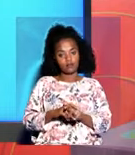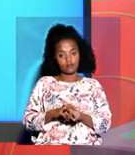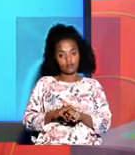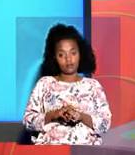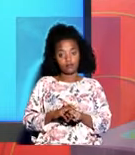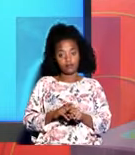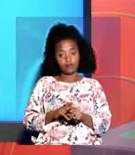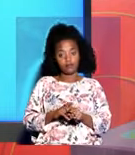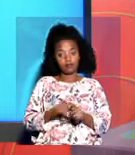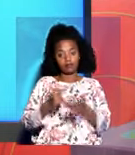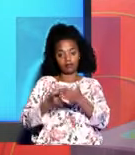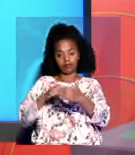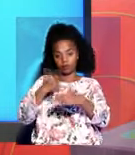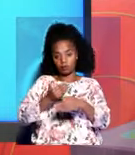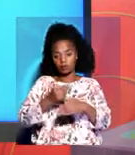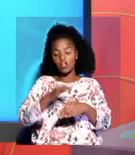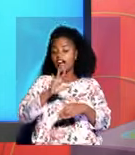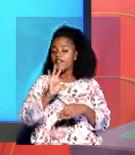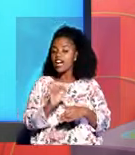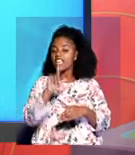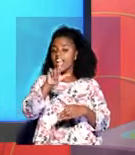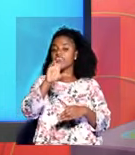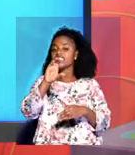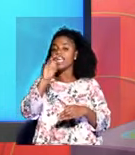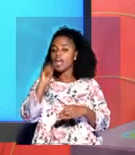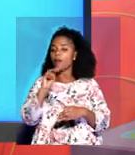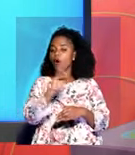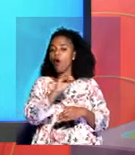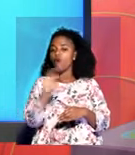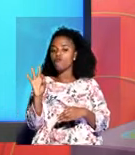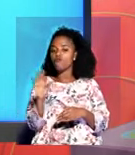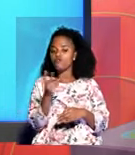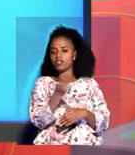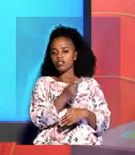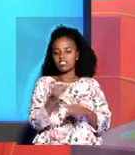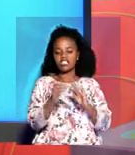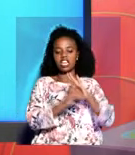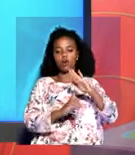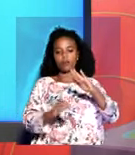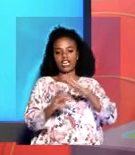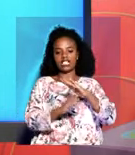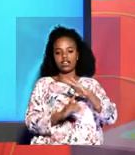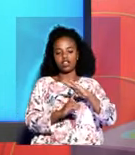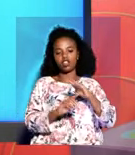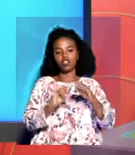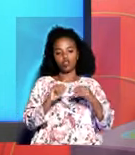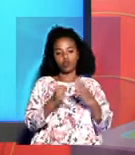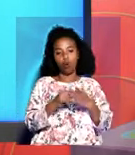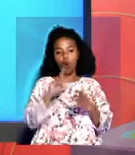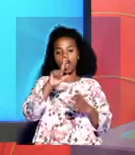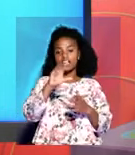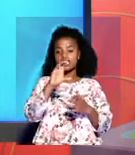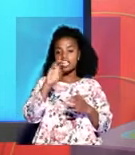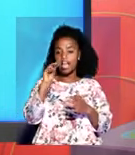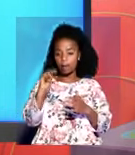After this, find the LCM of the denominator. So the LCM